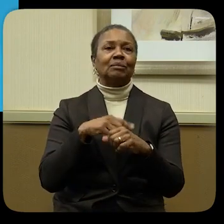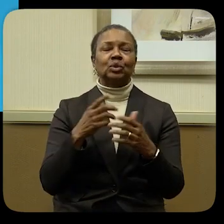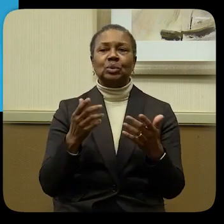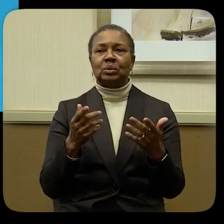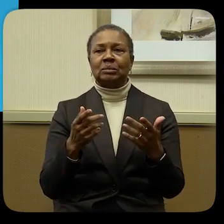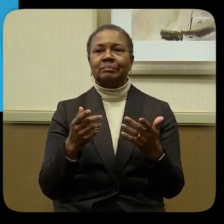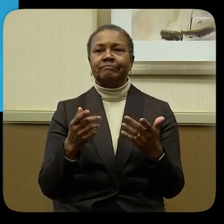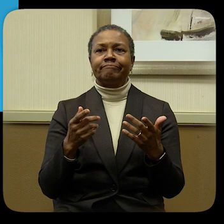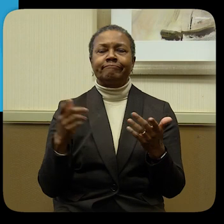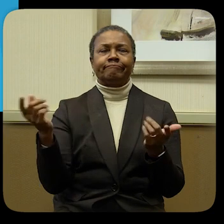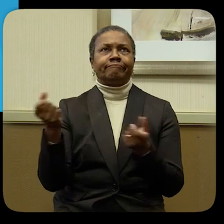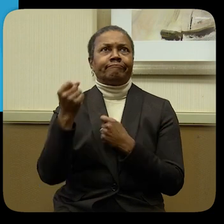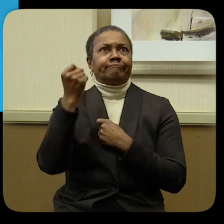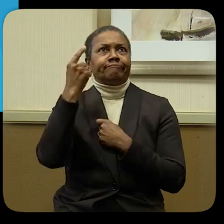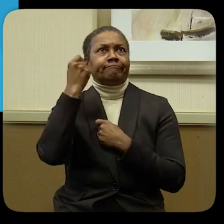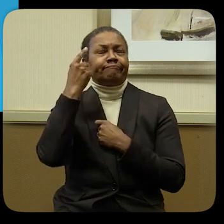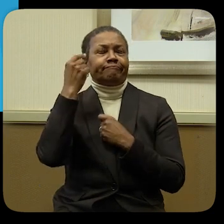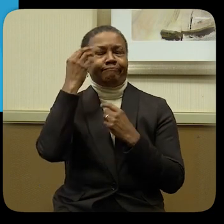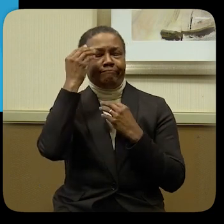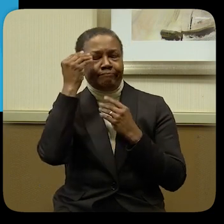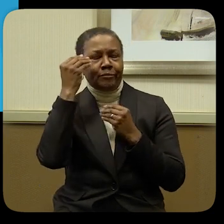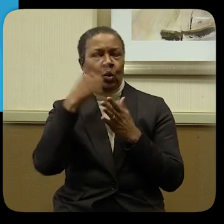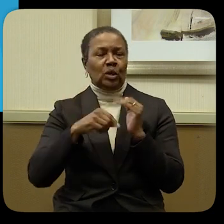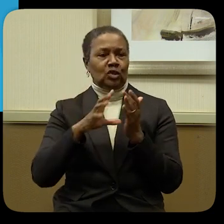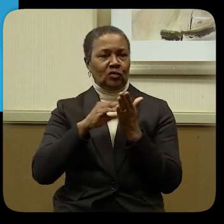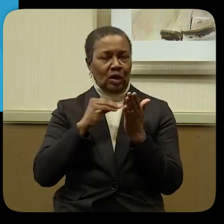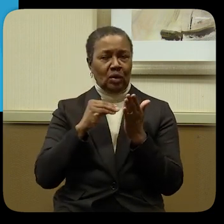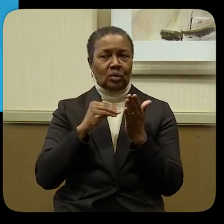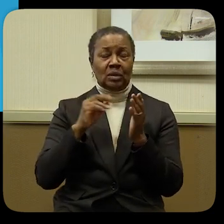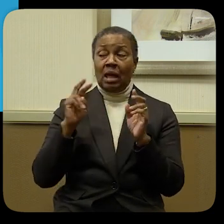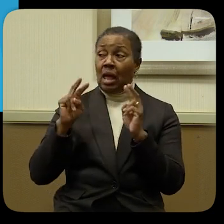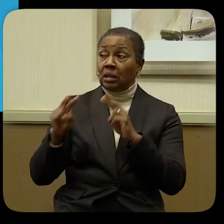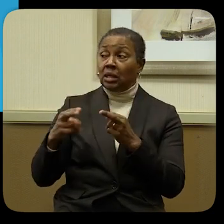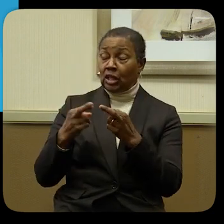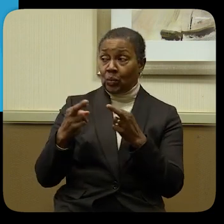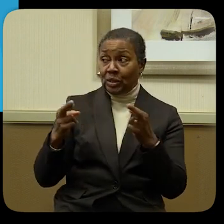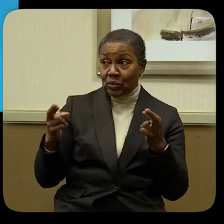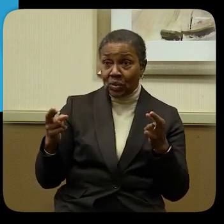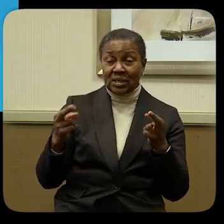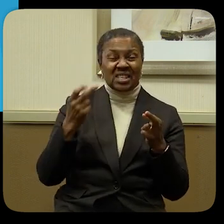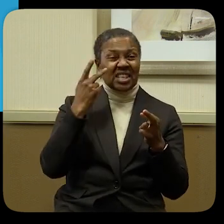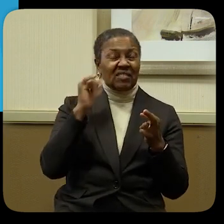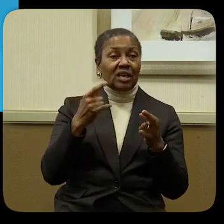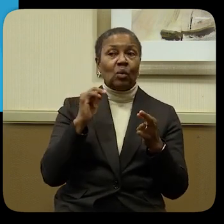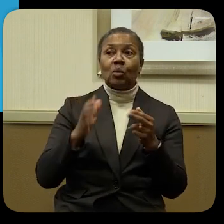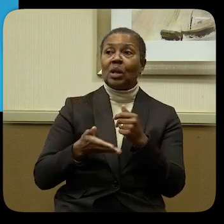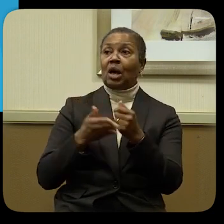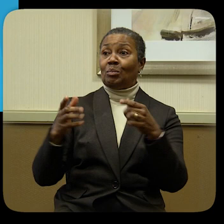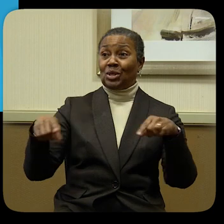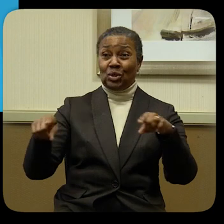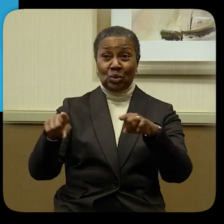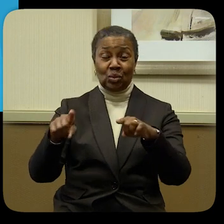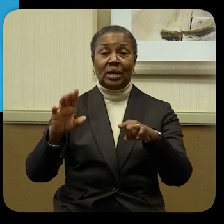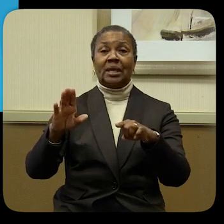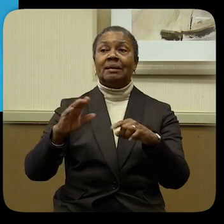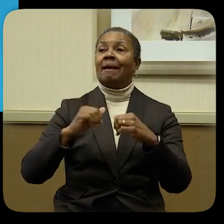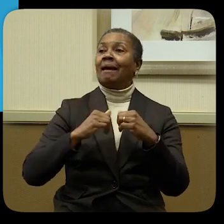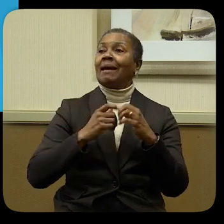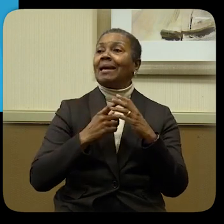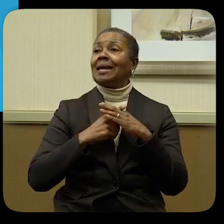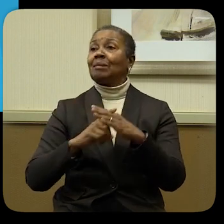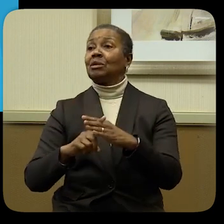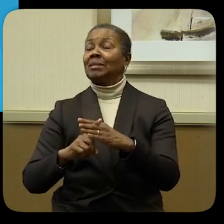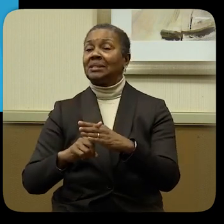like digest what you've learned, look through some of these resources, and see if any of them could be helpful for you in